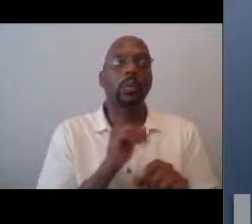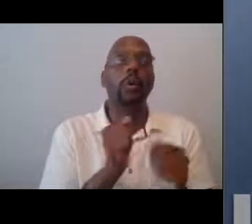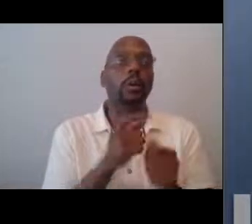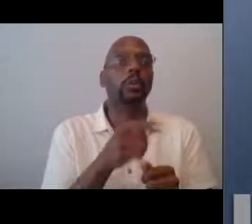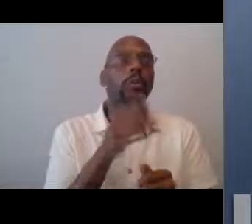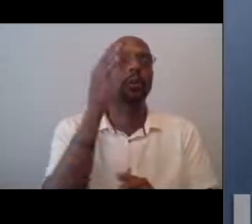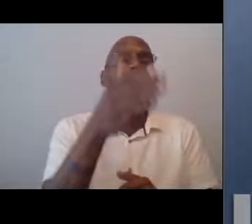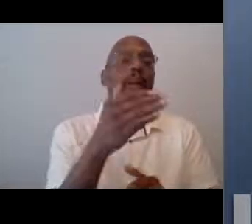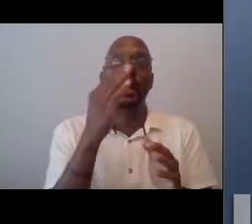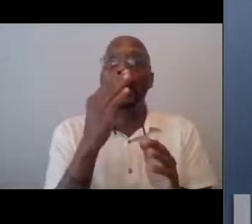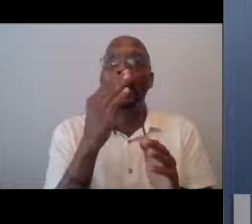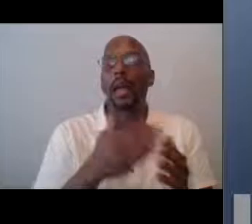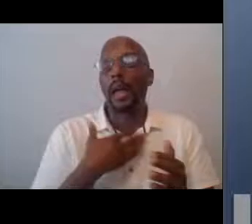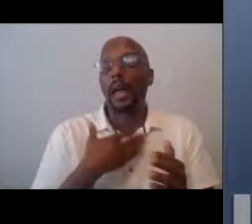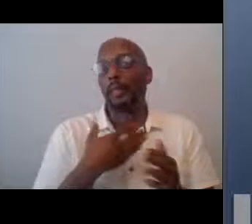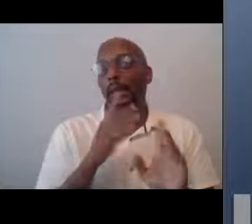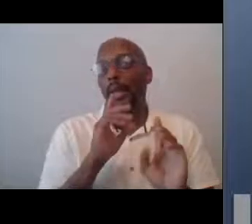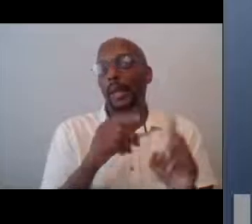any questions.